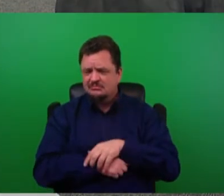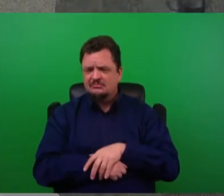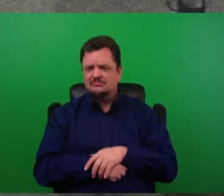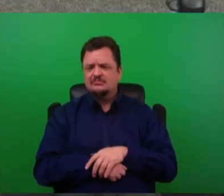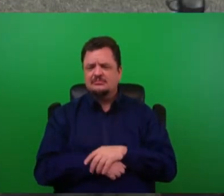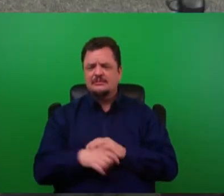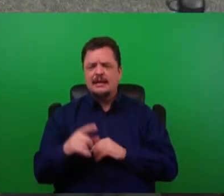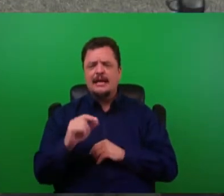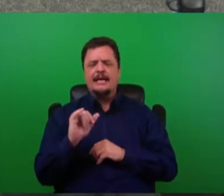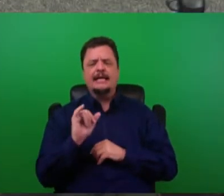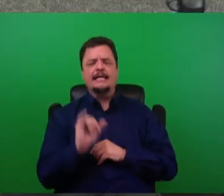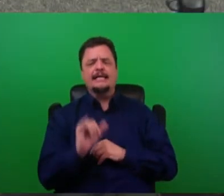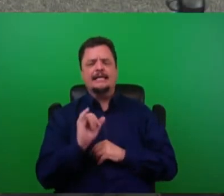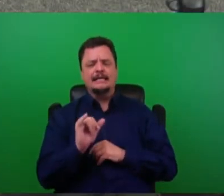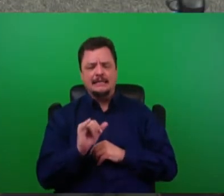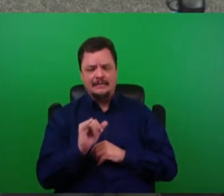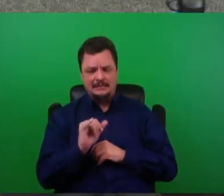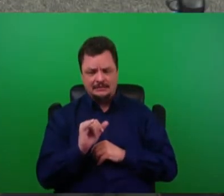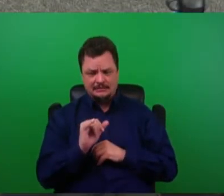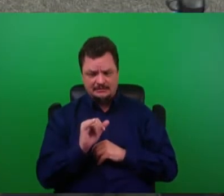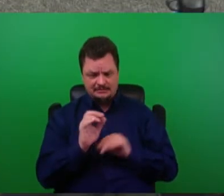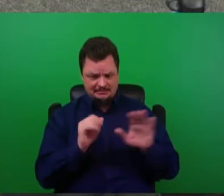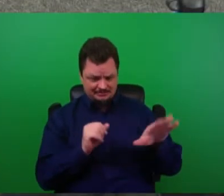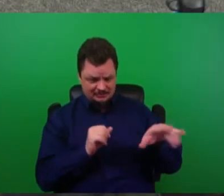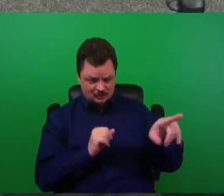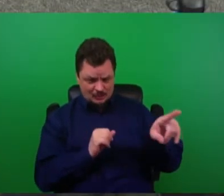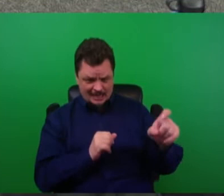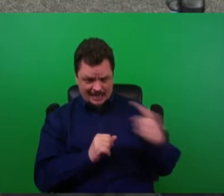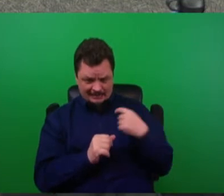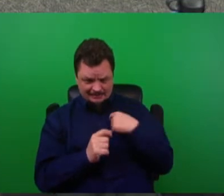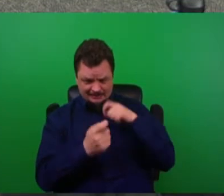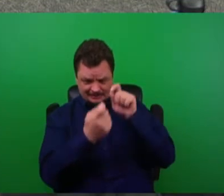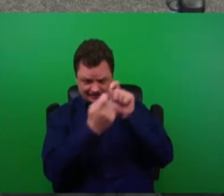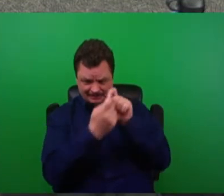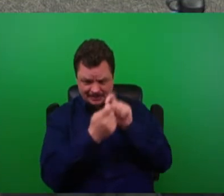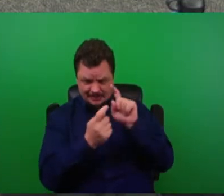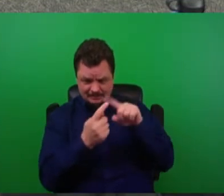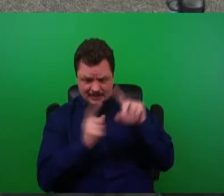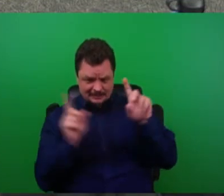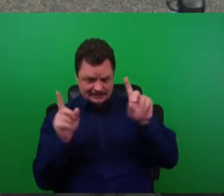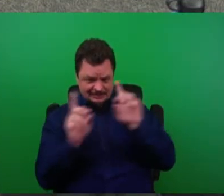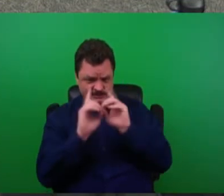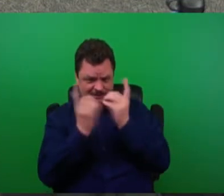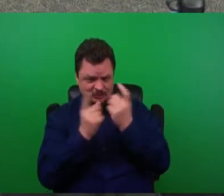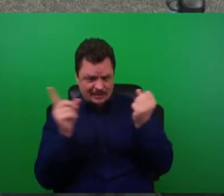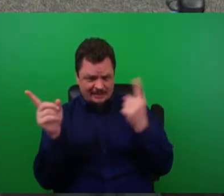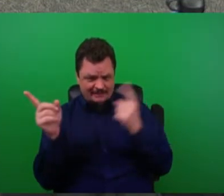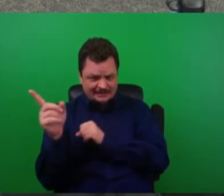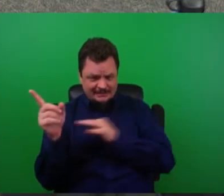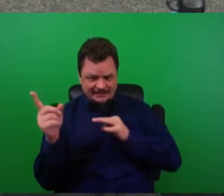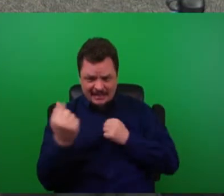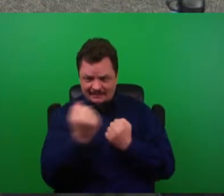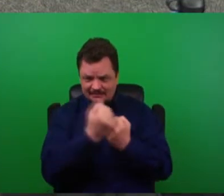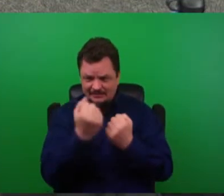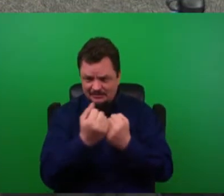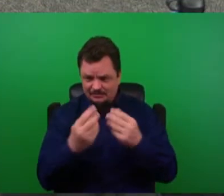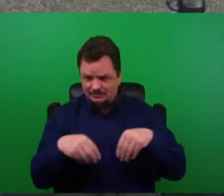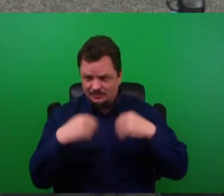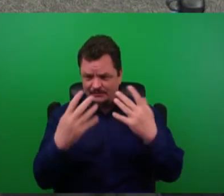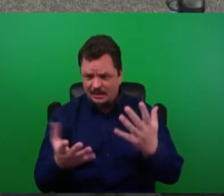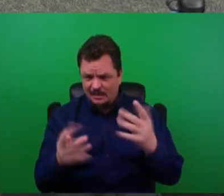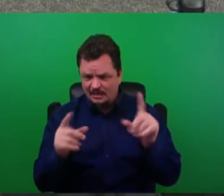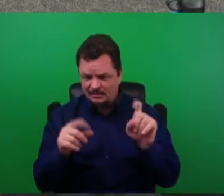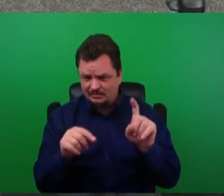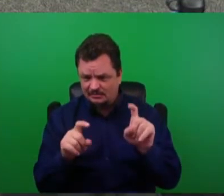Are you asking specifically about D11 staff intervening with Narcan? Are you talking about, let's say, AMR